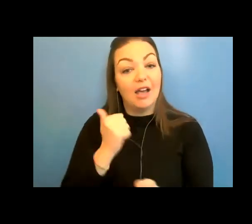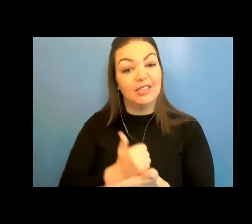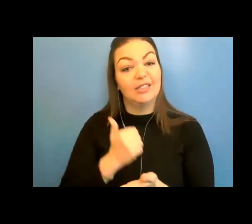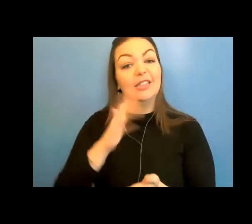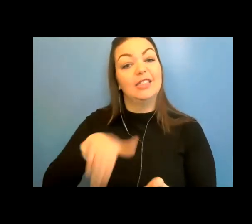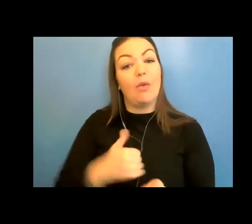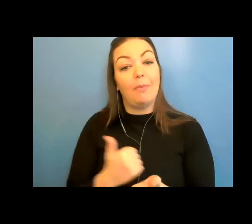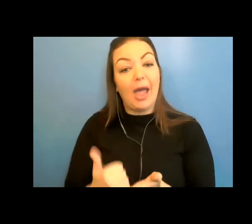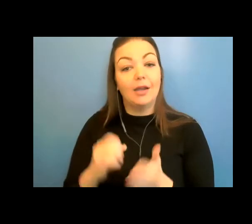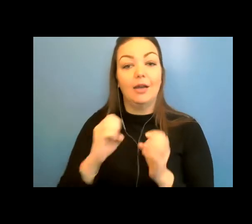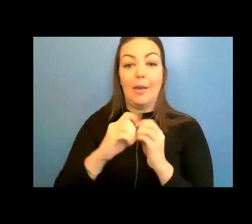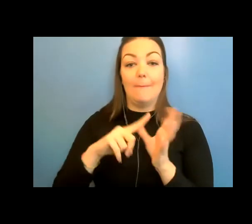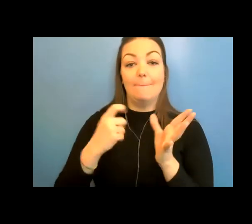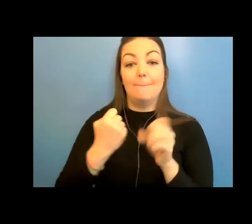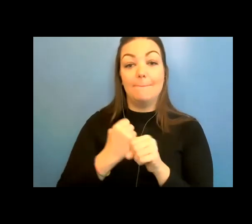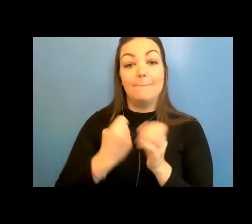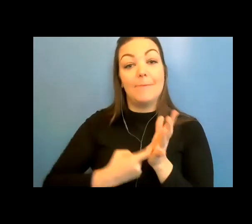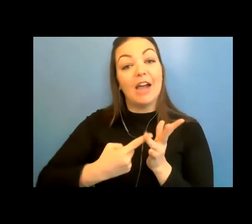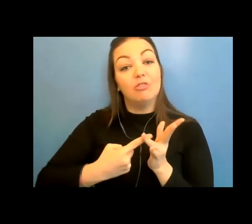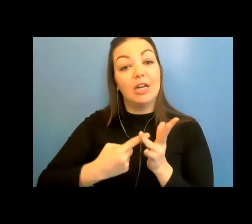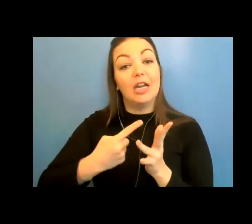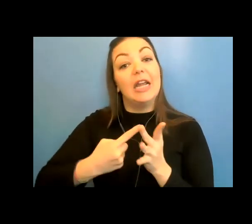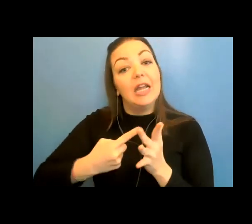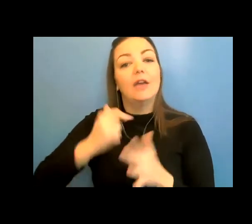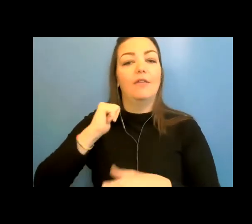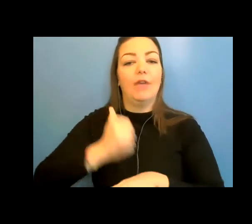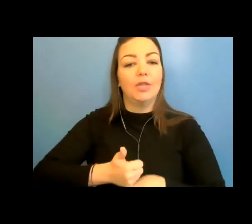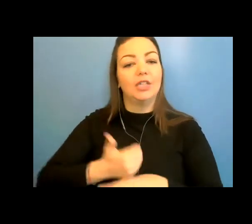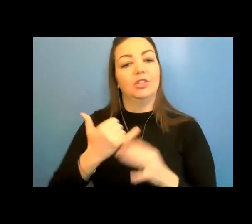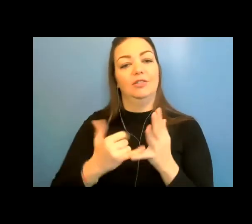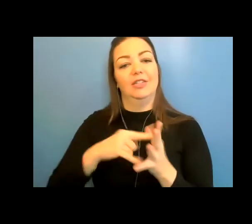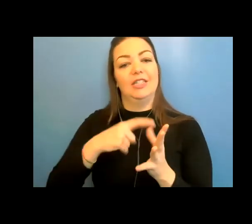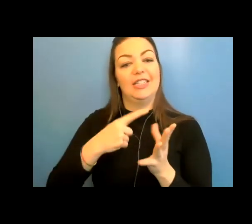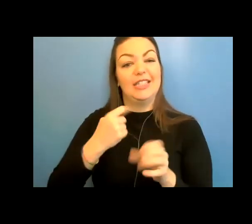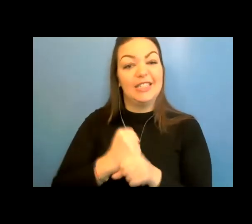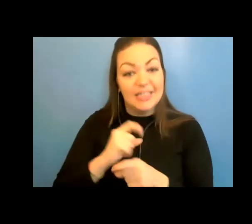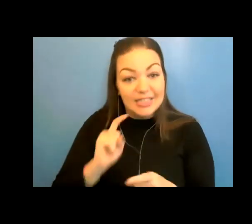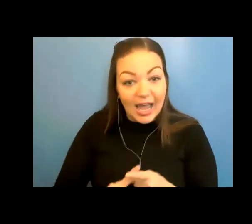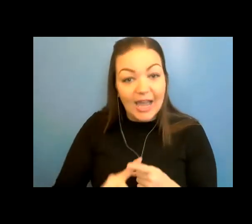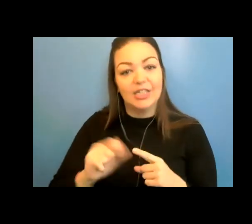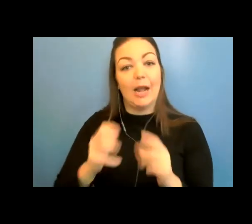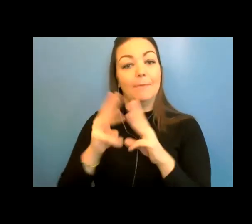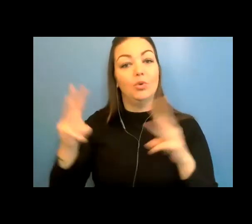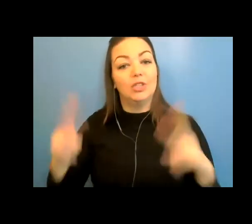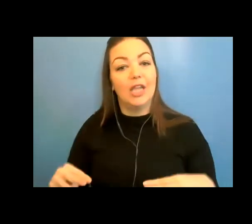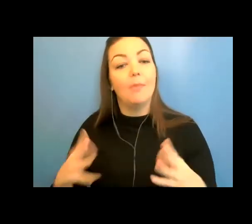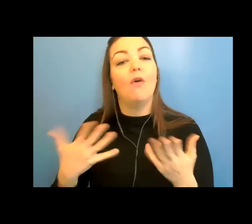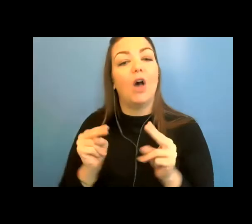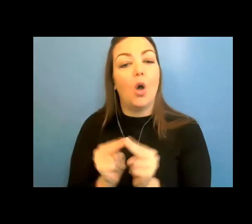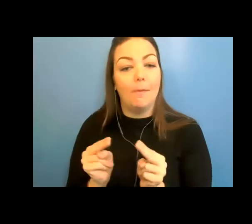Home. And for the Unlimited Emerging Artist strand, we have partnered with The Art House and